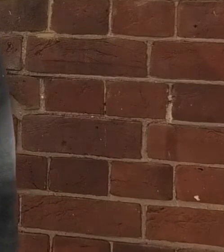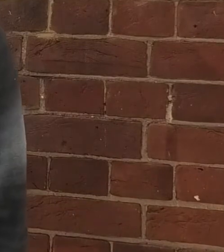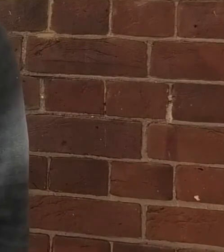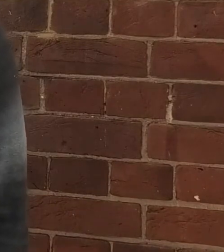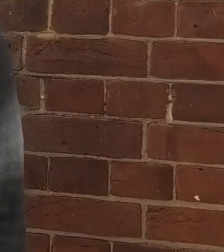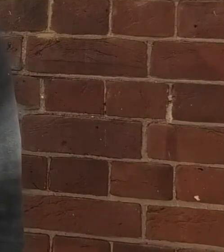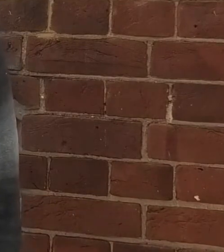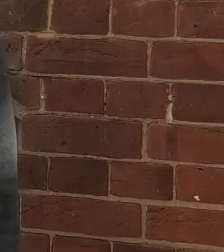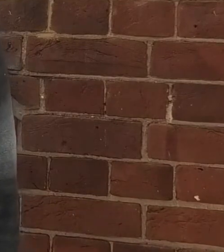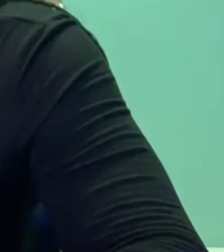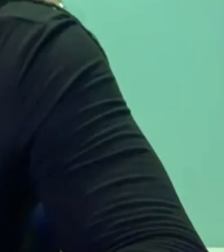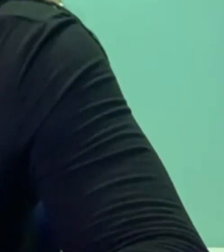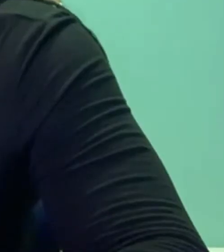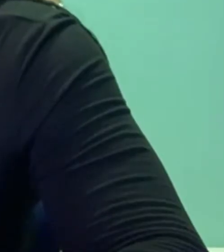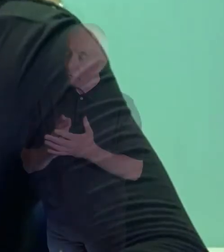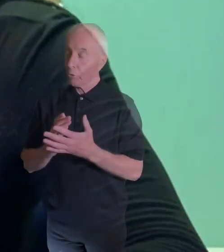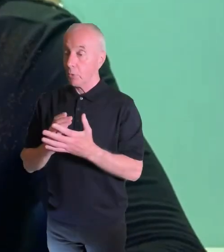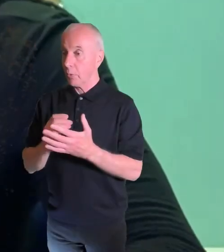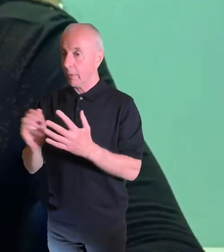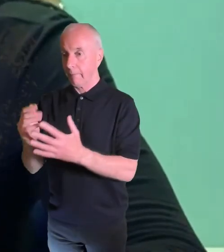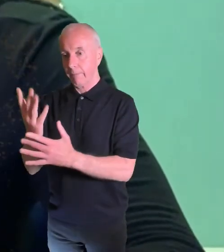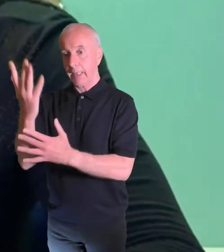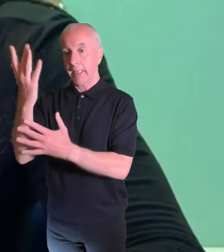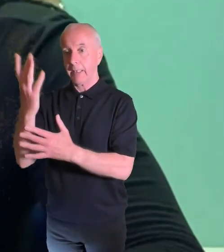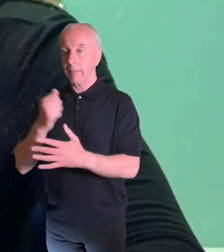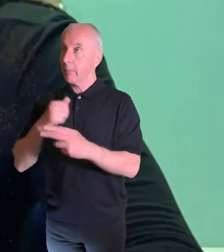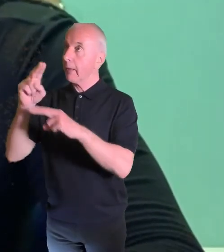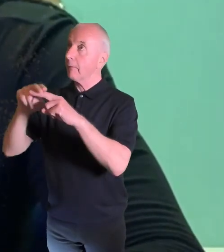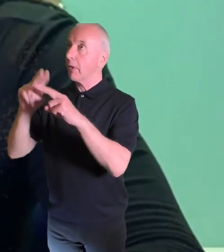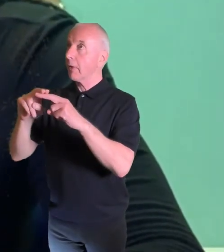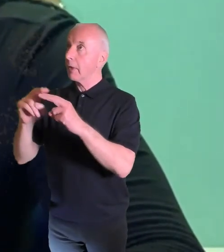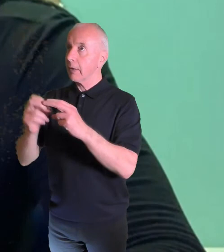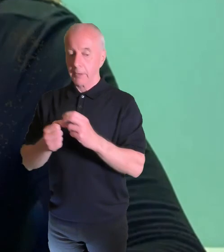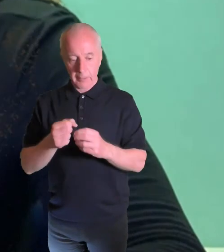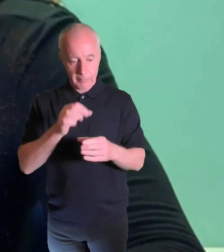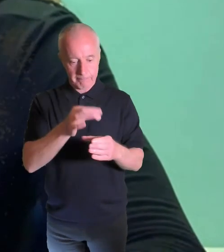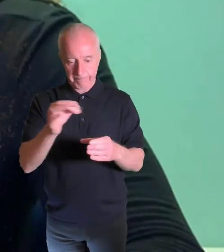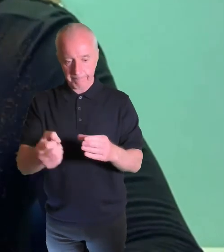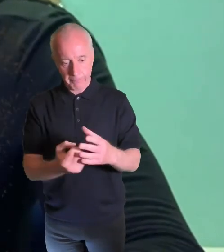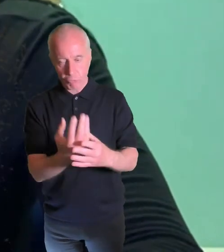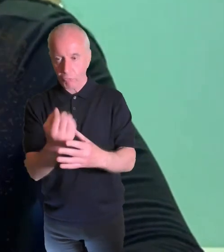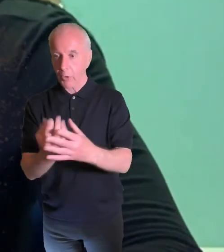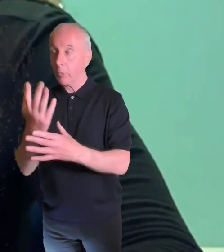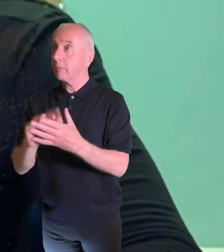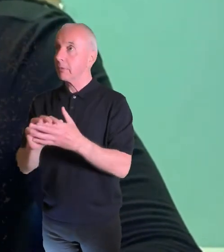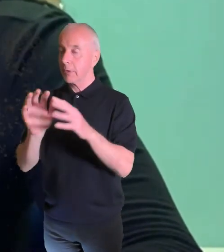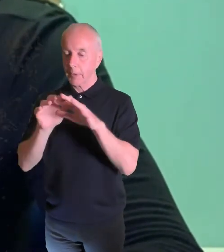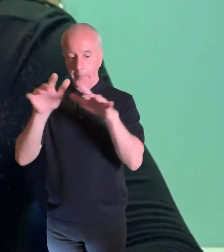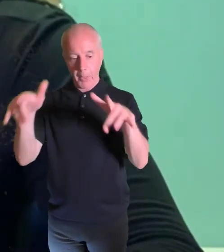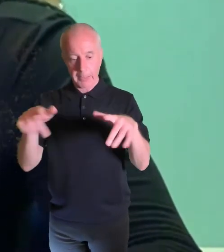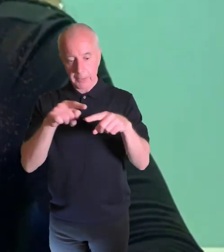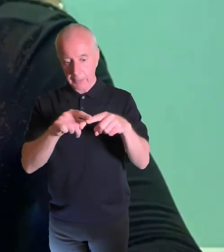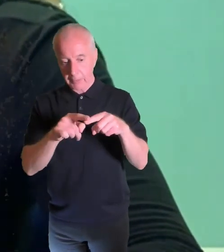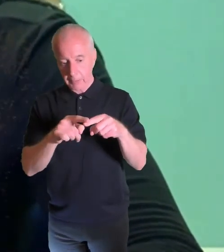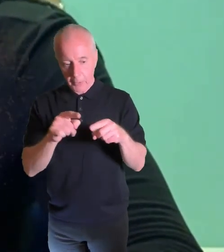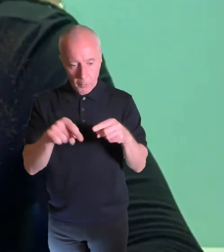the vine grower. He removes every branch in me that bears no fruit. Every branch that bears fruit he prunes to